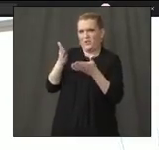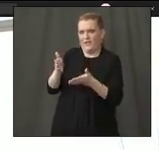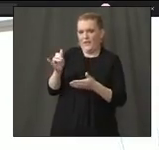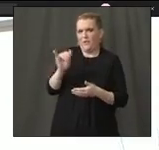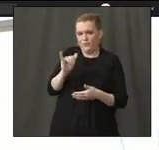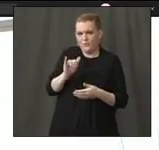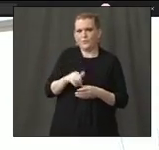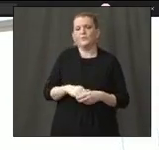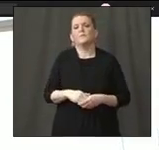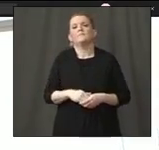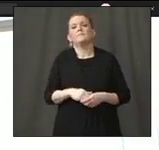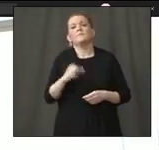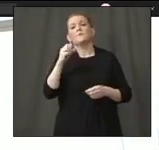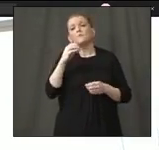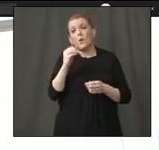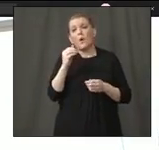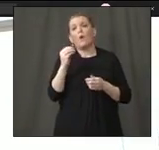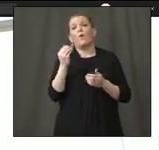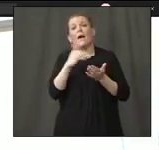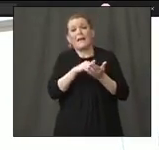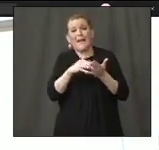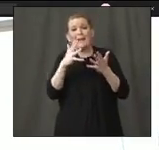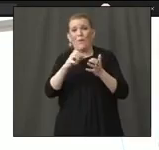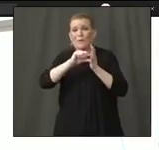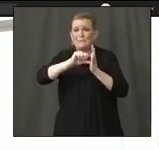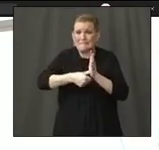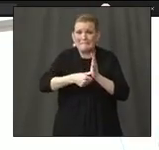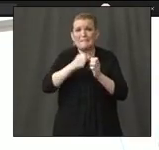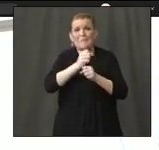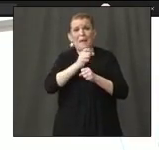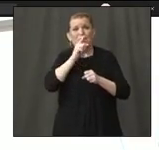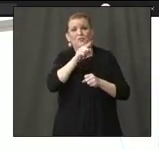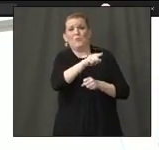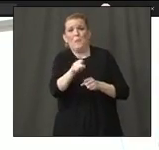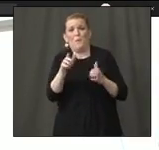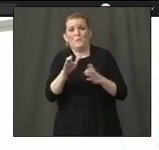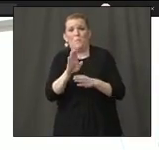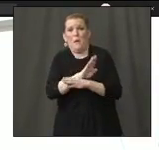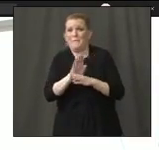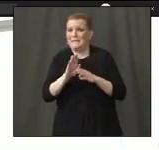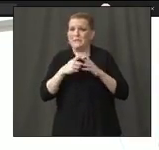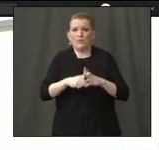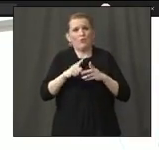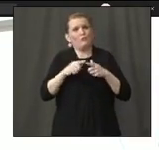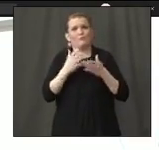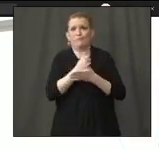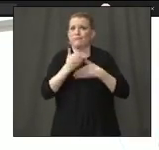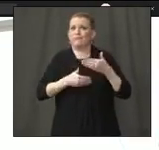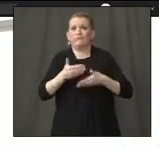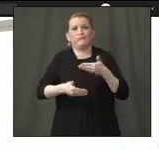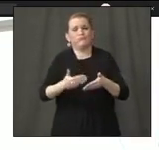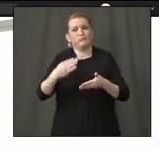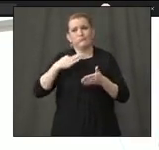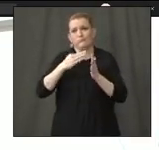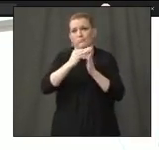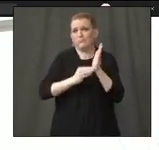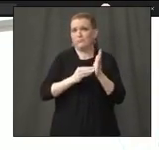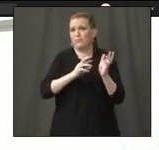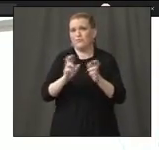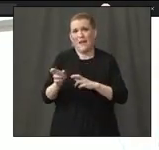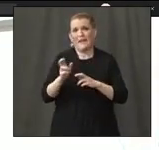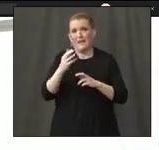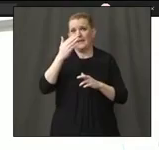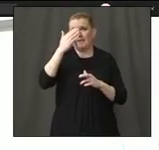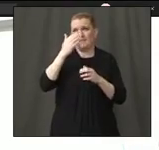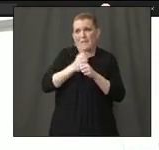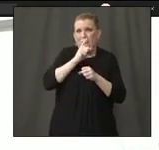small business perspective, again, get in the queue, get geared up to be ready to apply for these loans as early as Thursday night or Friday morning. Thank